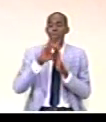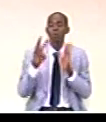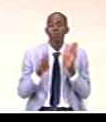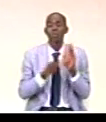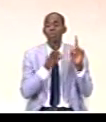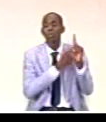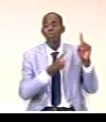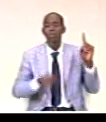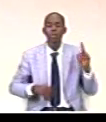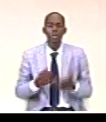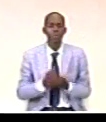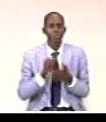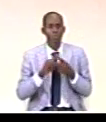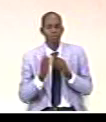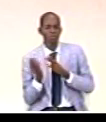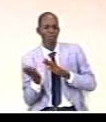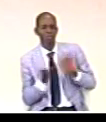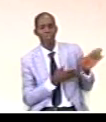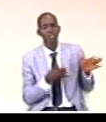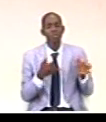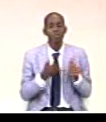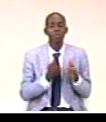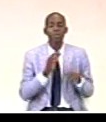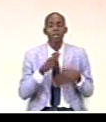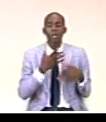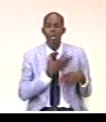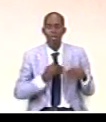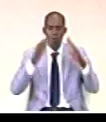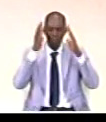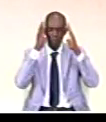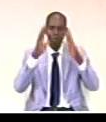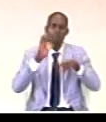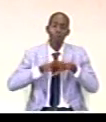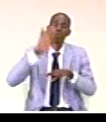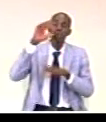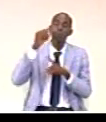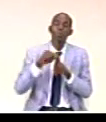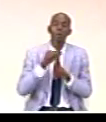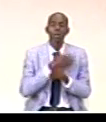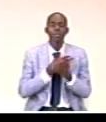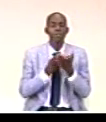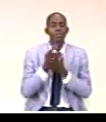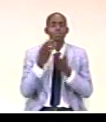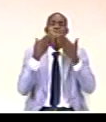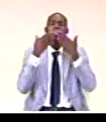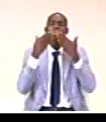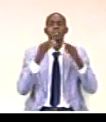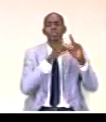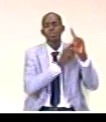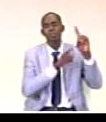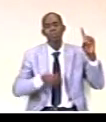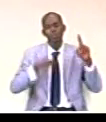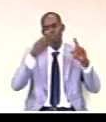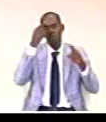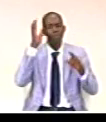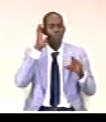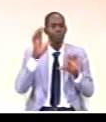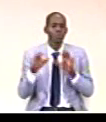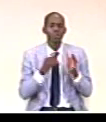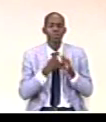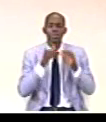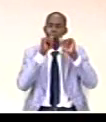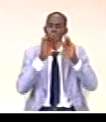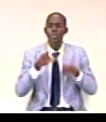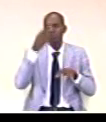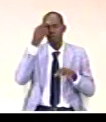to jettison them and to focus on your word and to focus on your truth. Lord, thank you because we know you will do it. We bless you because you will